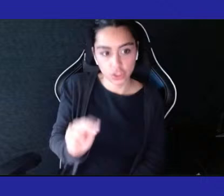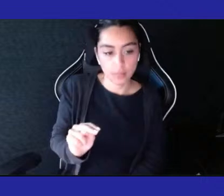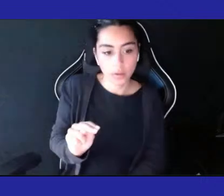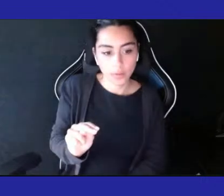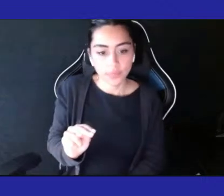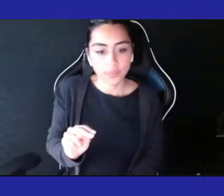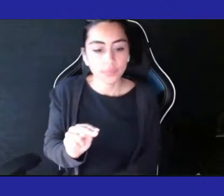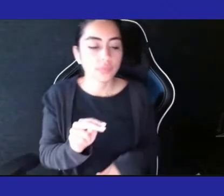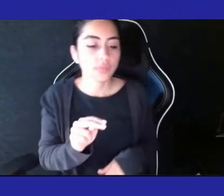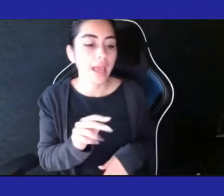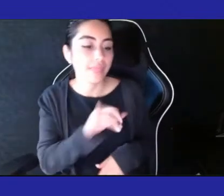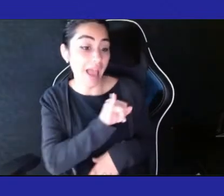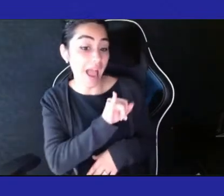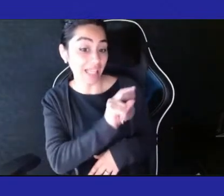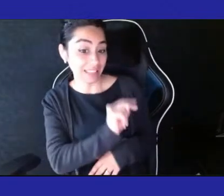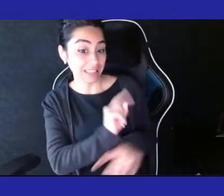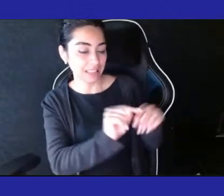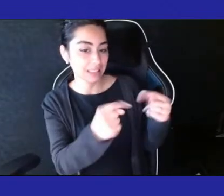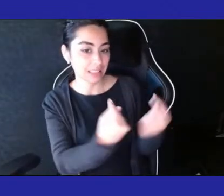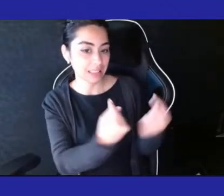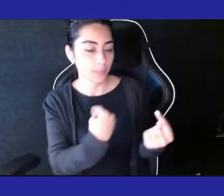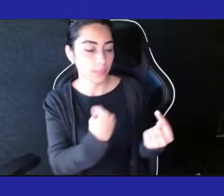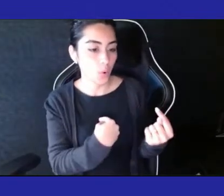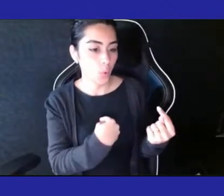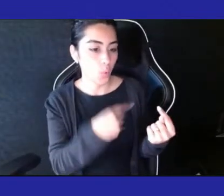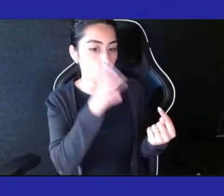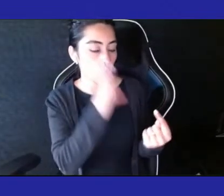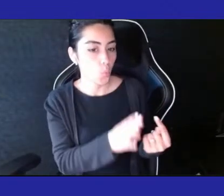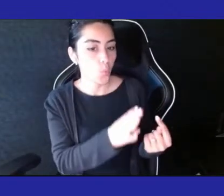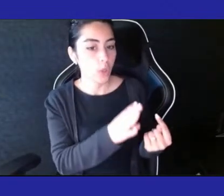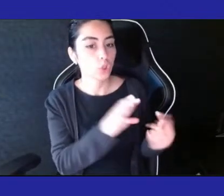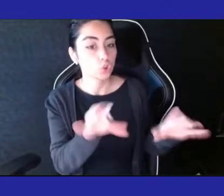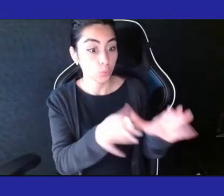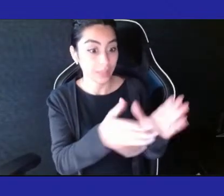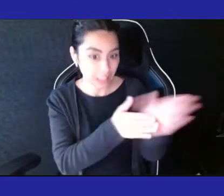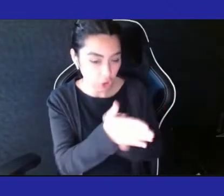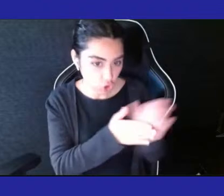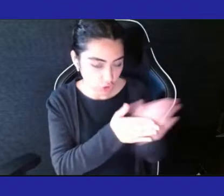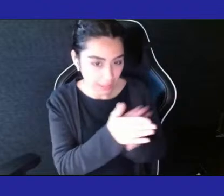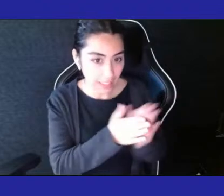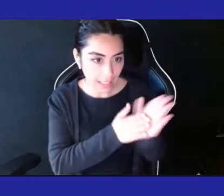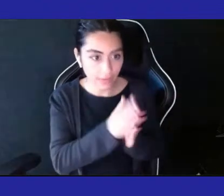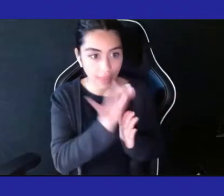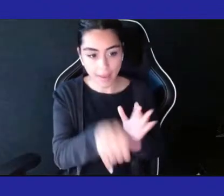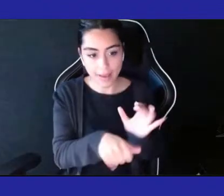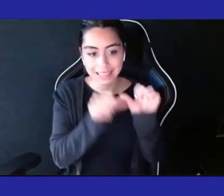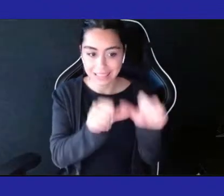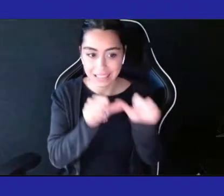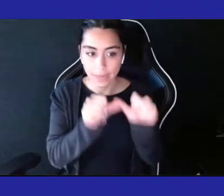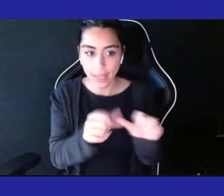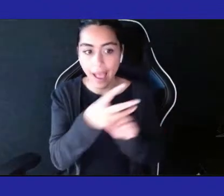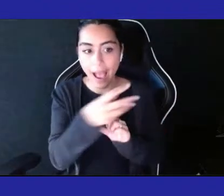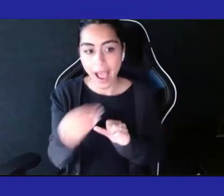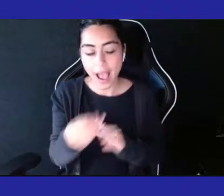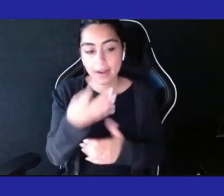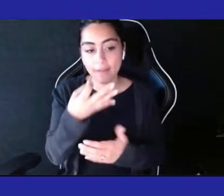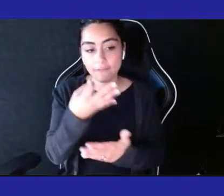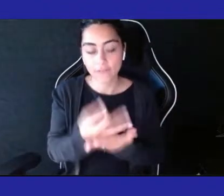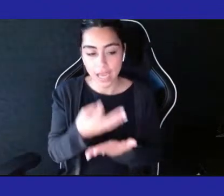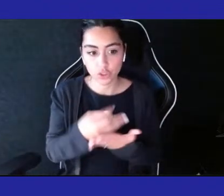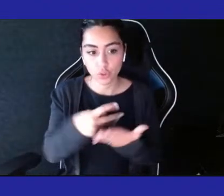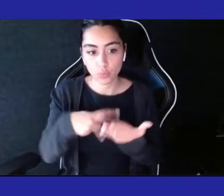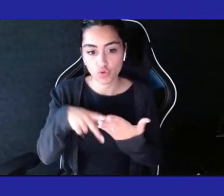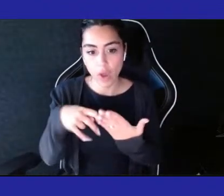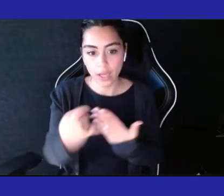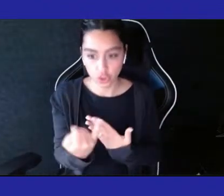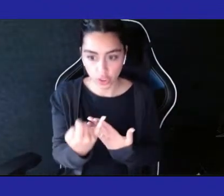to actually do our initiative, which is both a sustainability and a financial project, which is to